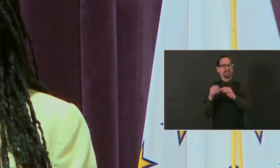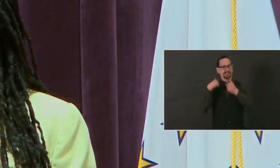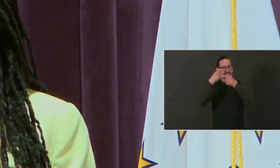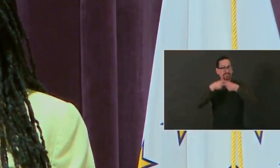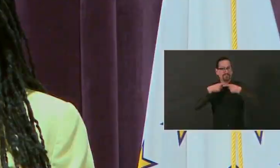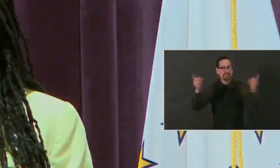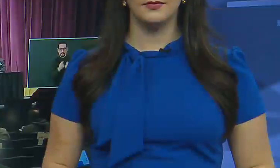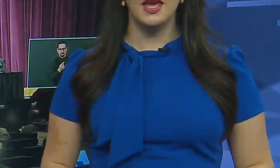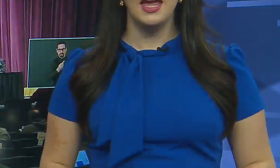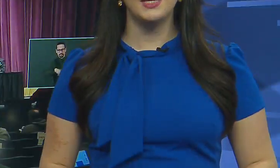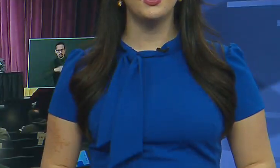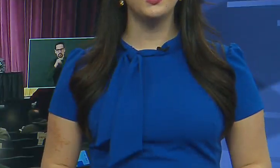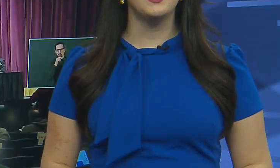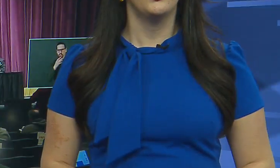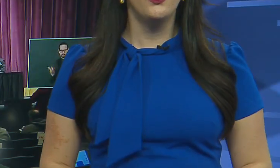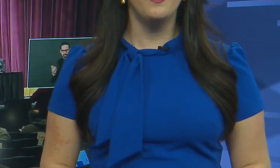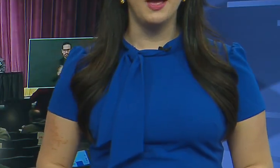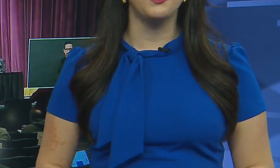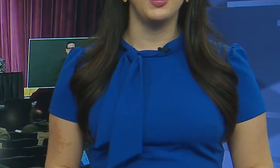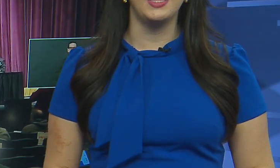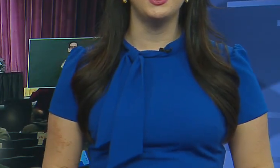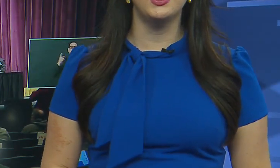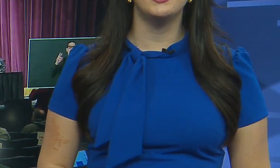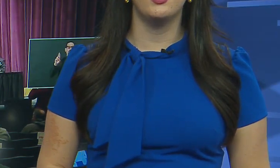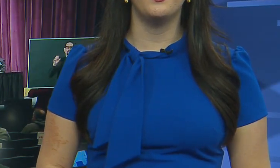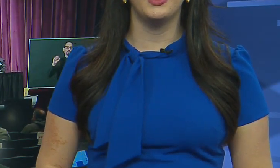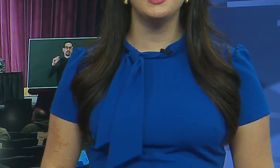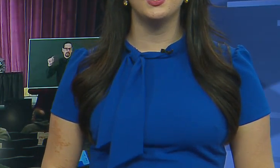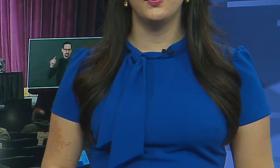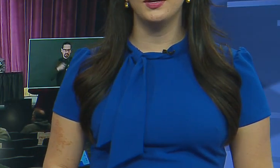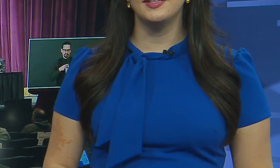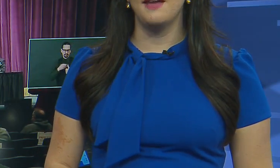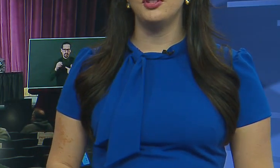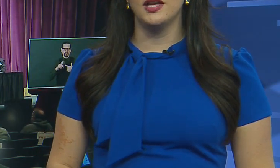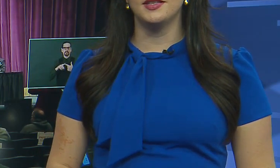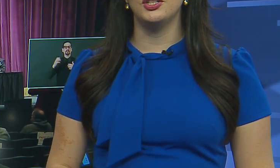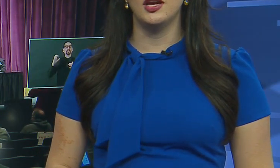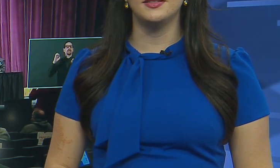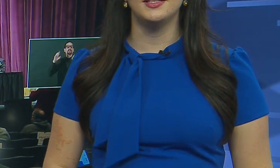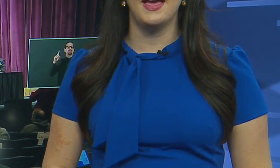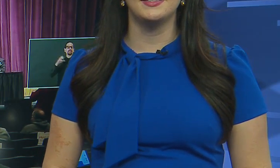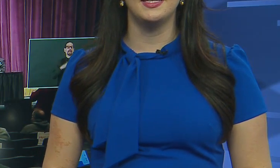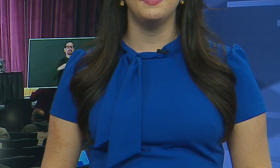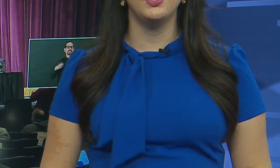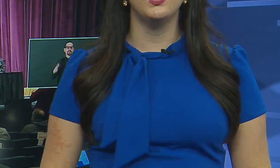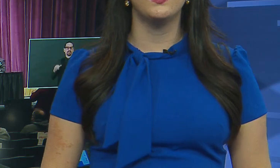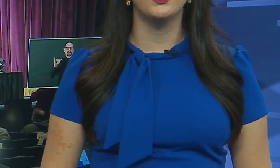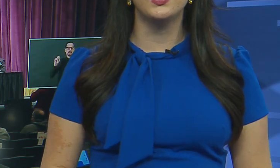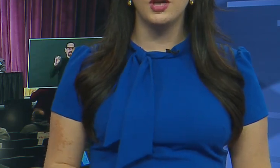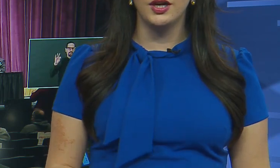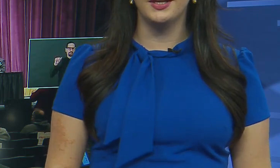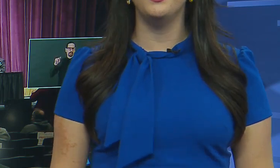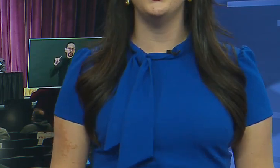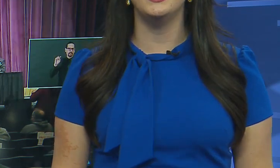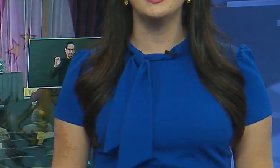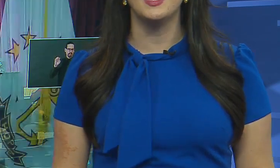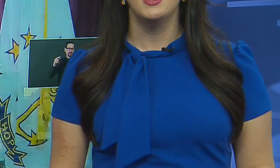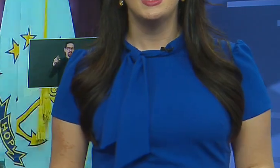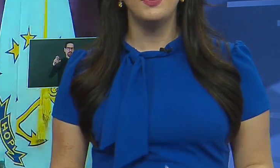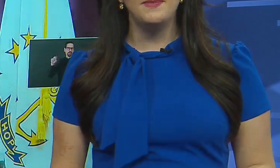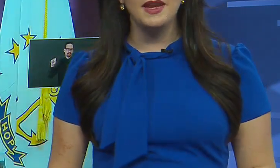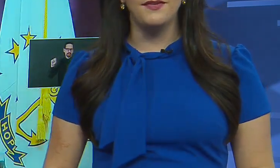week. And for those homebound Rhode Islanders, there are plans in the works to have Johnson & Johnson's vaccine be used for those targeted